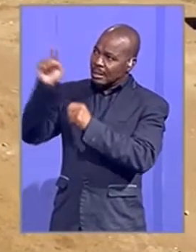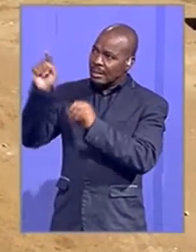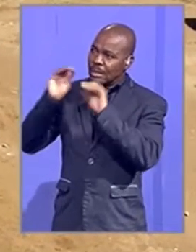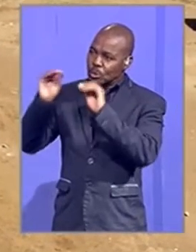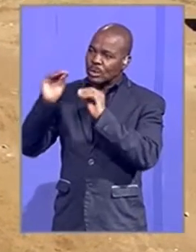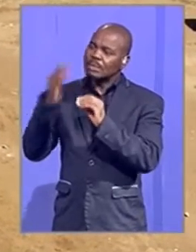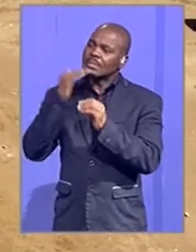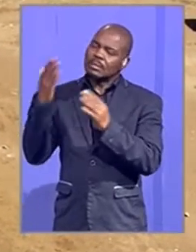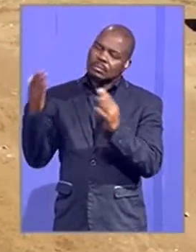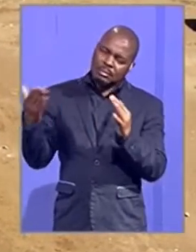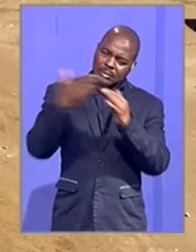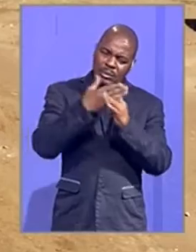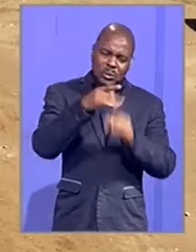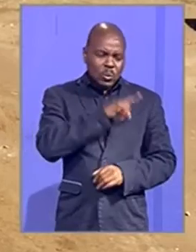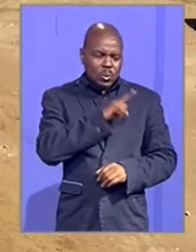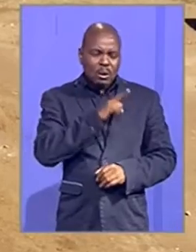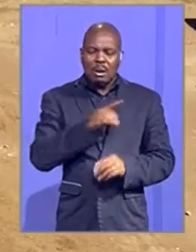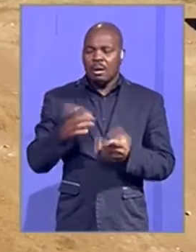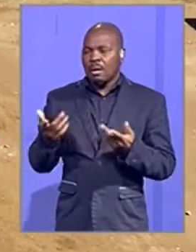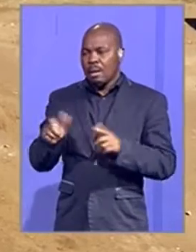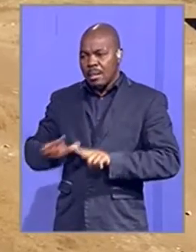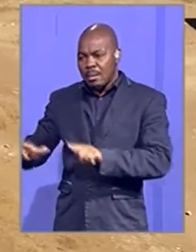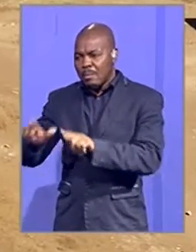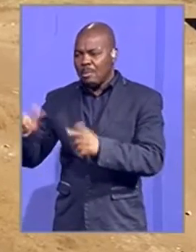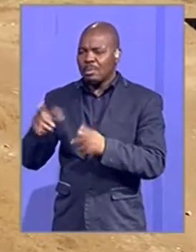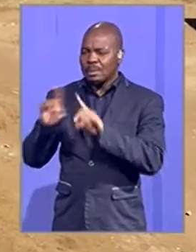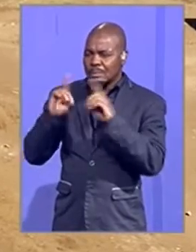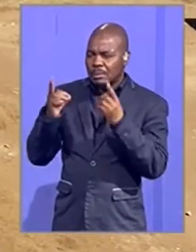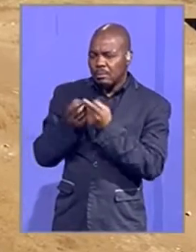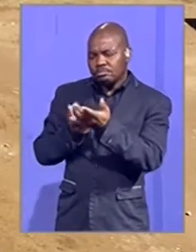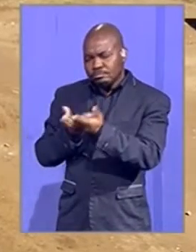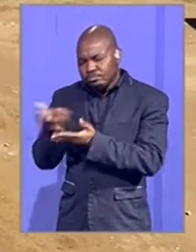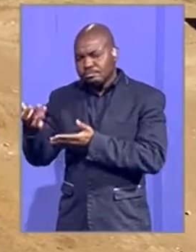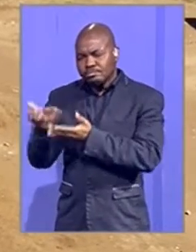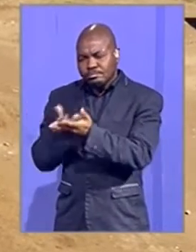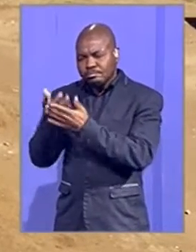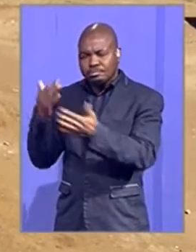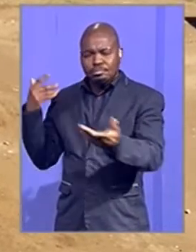ka bogare ba re ke kgale ba bolela le kgoro ya thuto ka profenseng ya Limpopo e